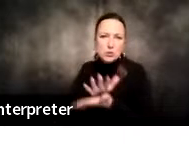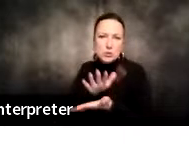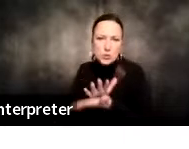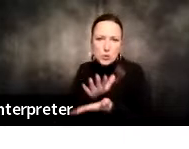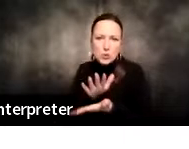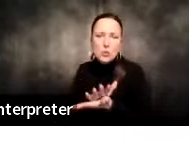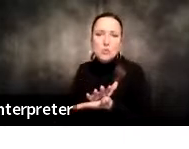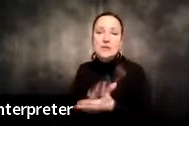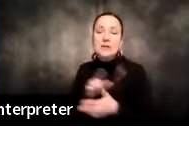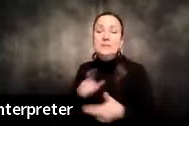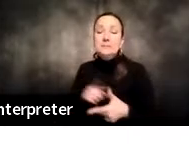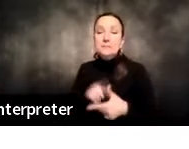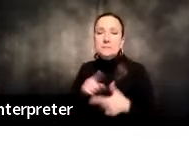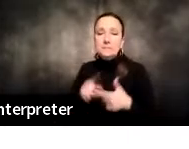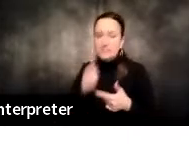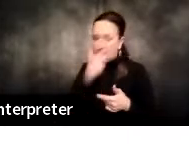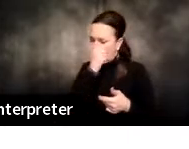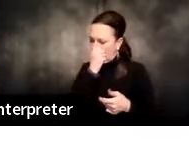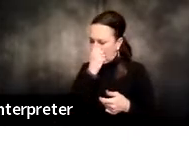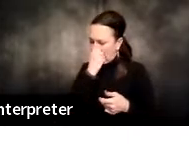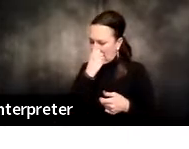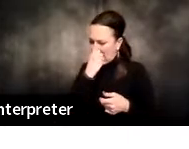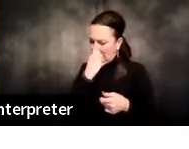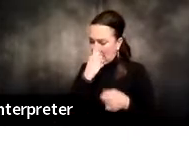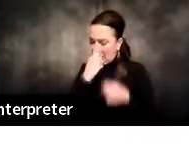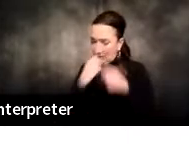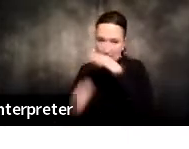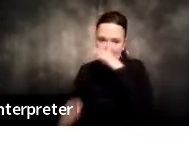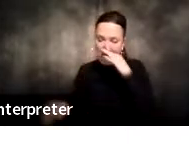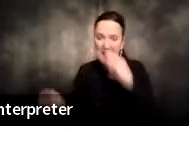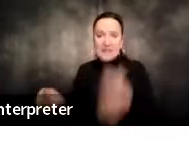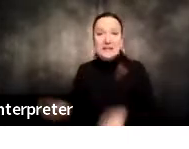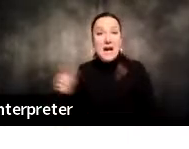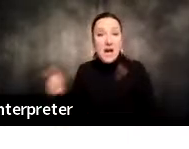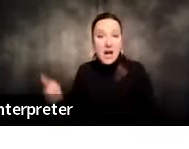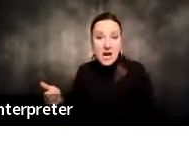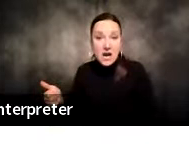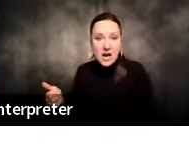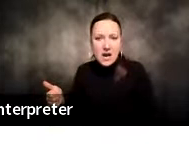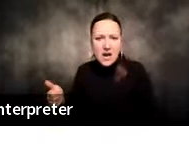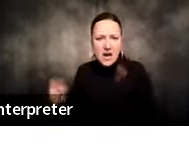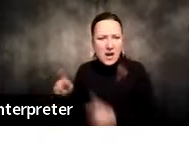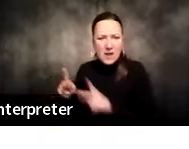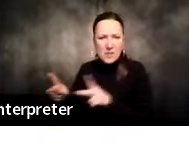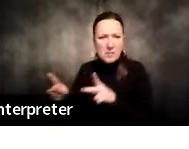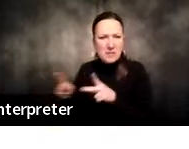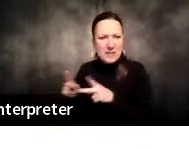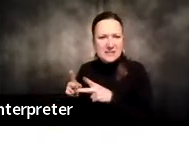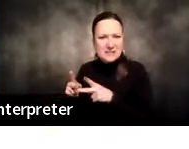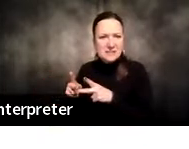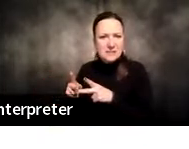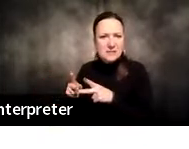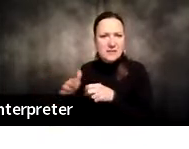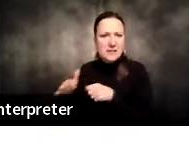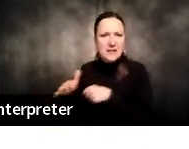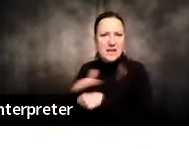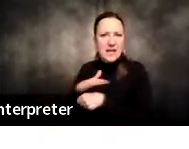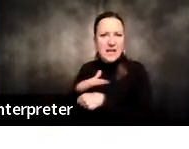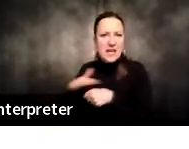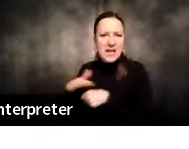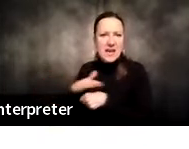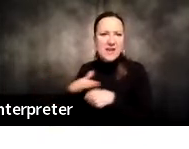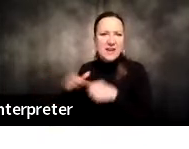at places that have a need. So they call it the area deprivation index,